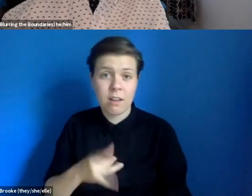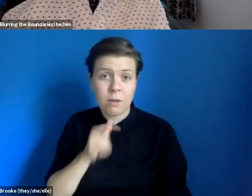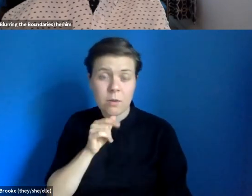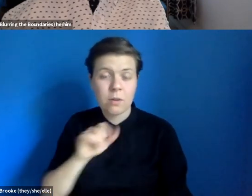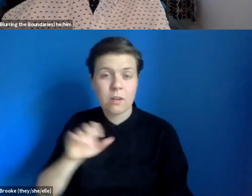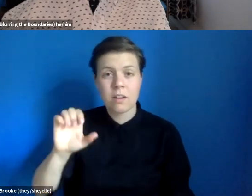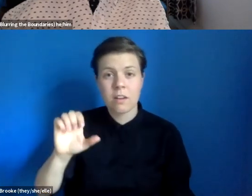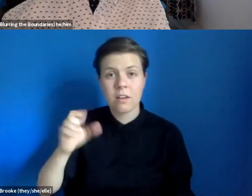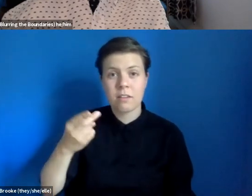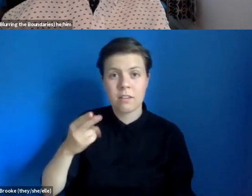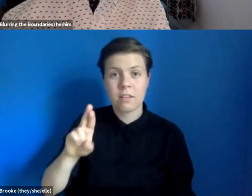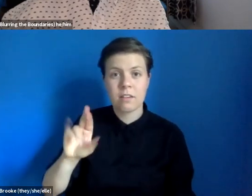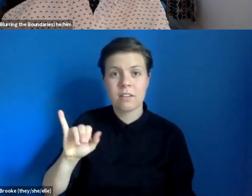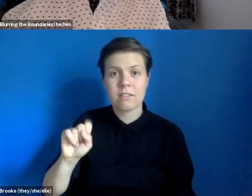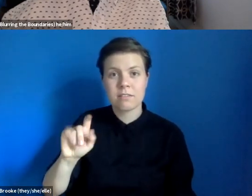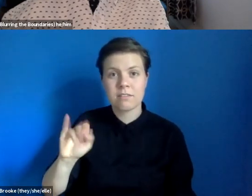Sun Kim,